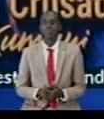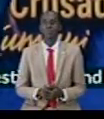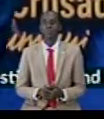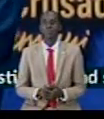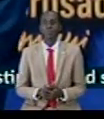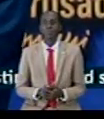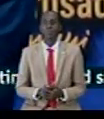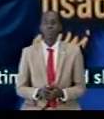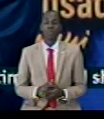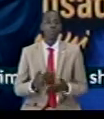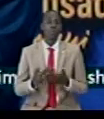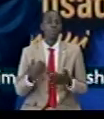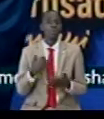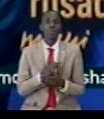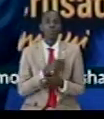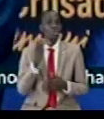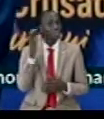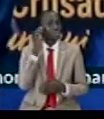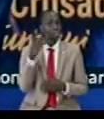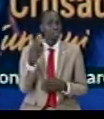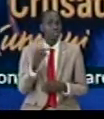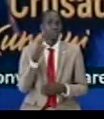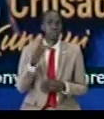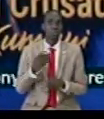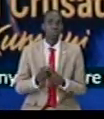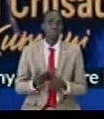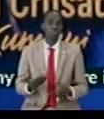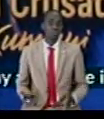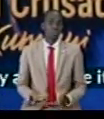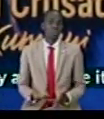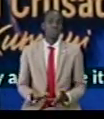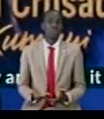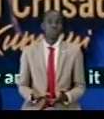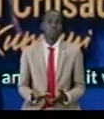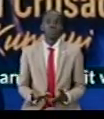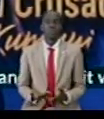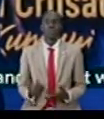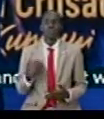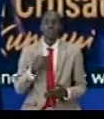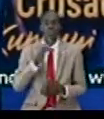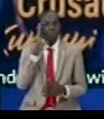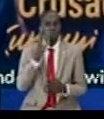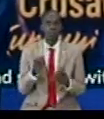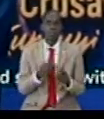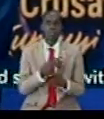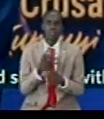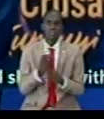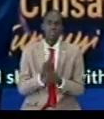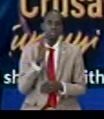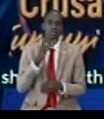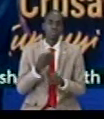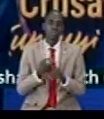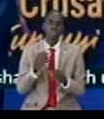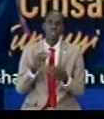Before we listen to testimonies from the Alpha location, we'll be listening to testimony from online.